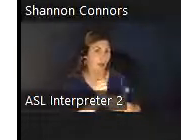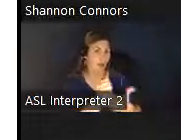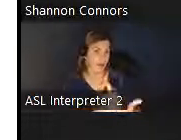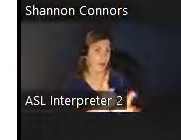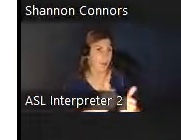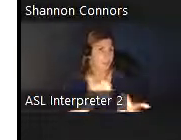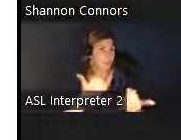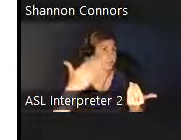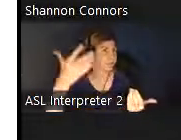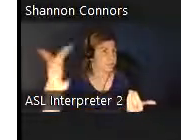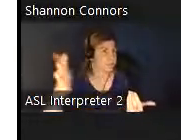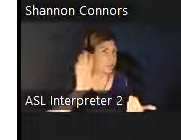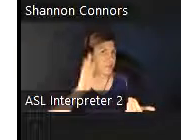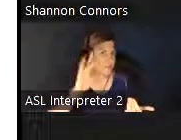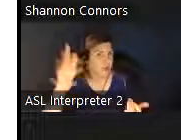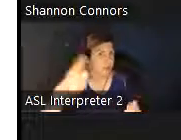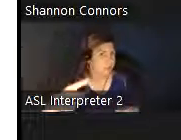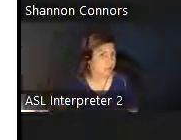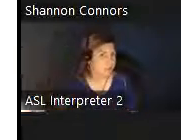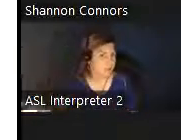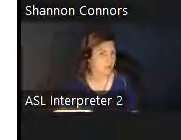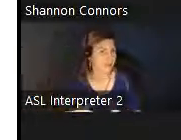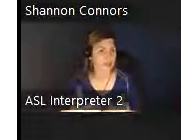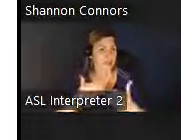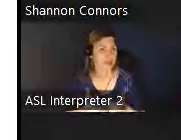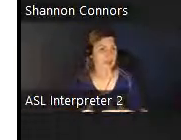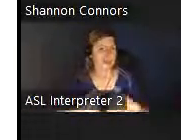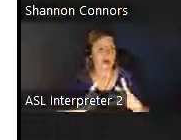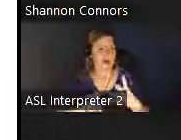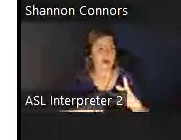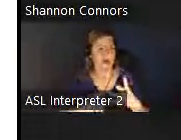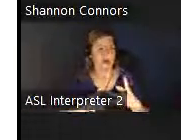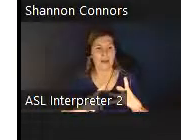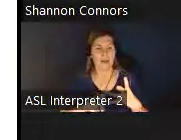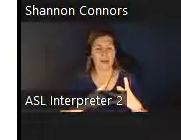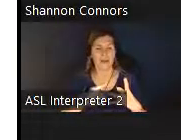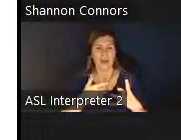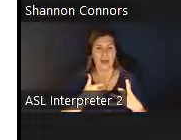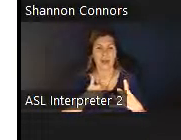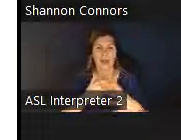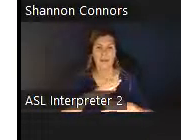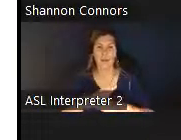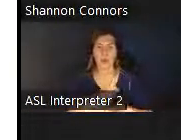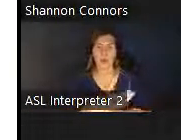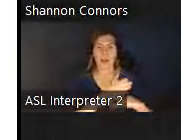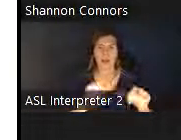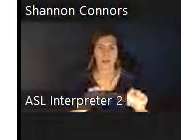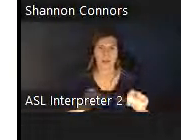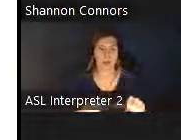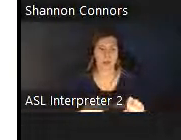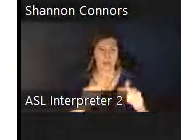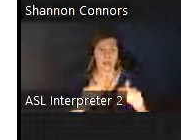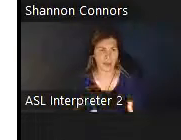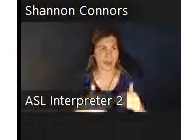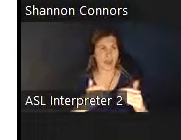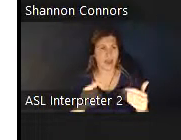conditions. Finally, we get our protected areas idea here, and then conserving lands outside of protected